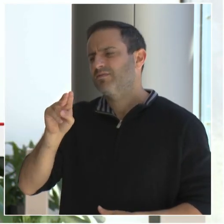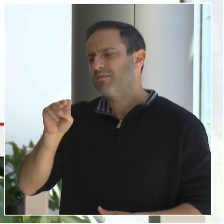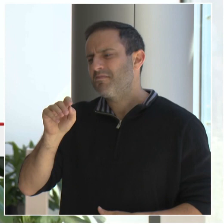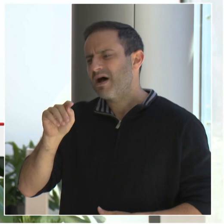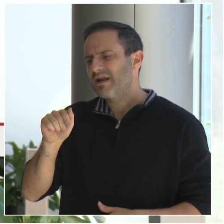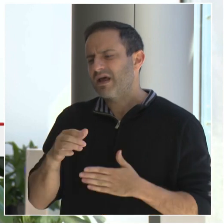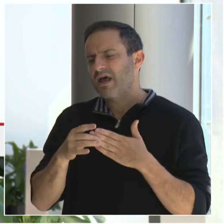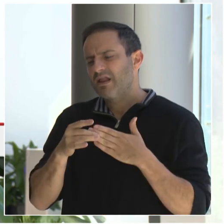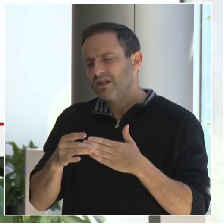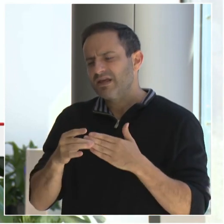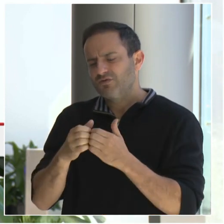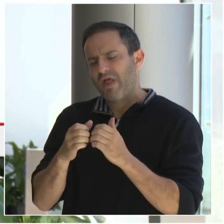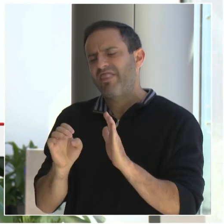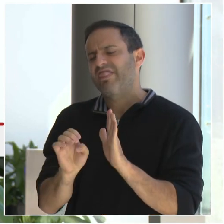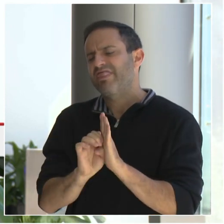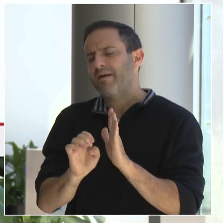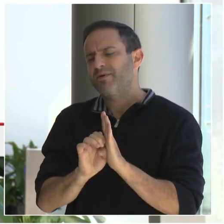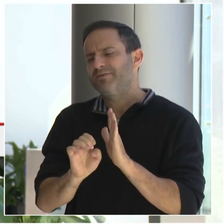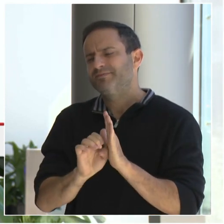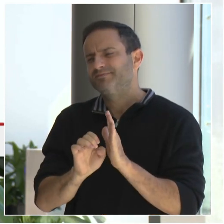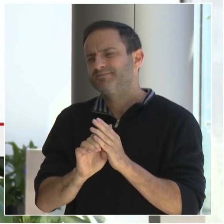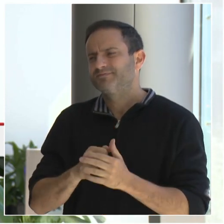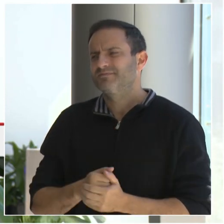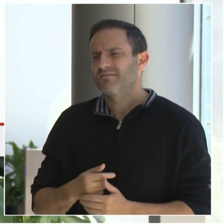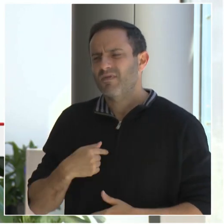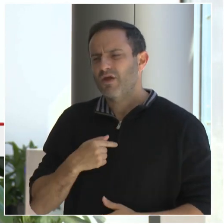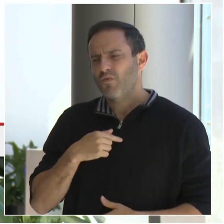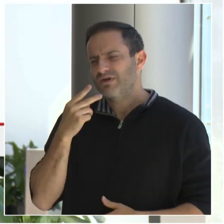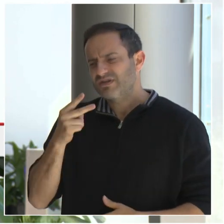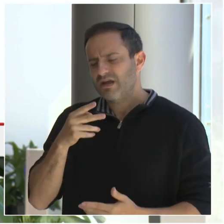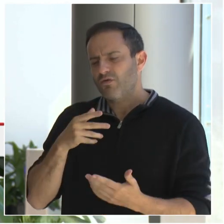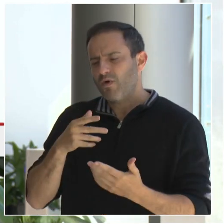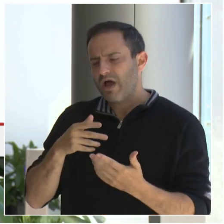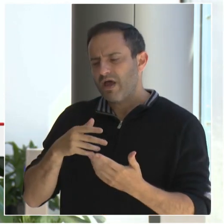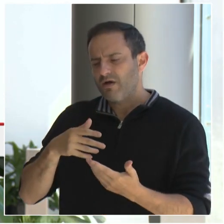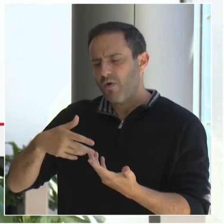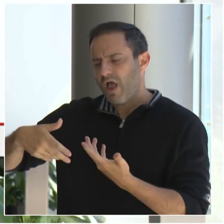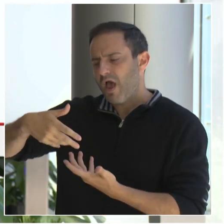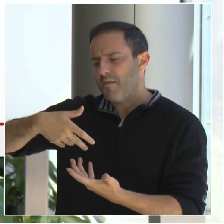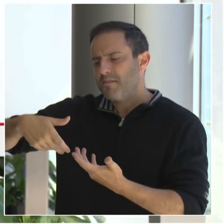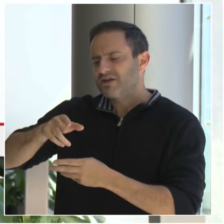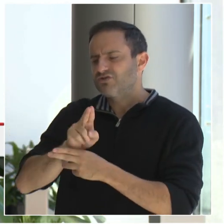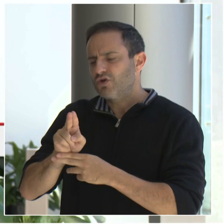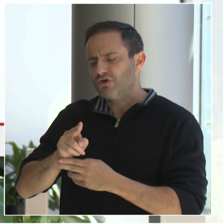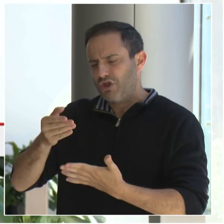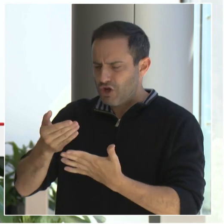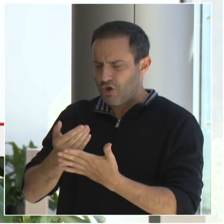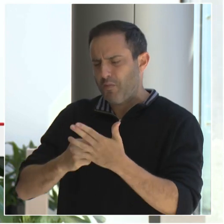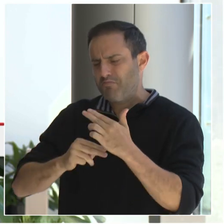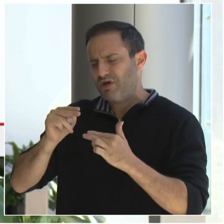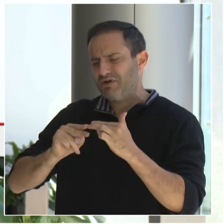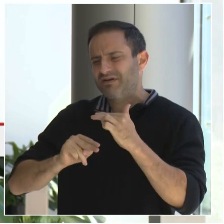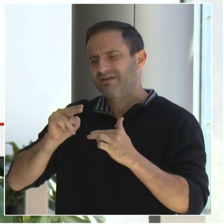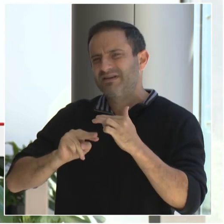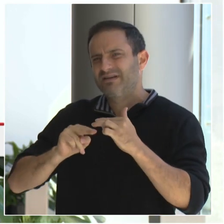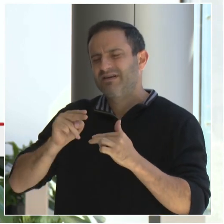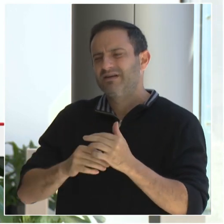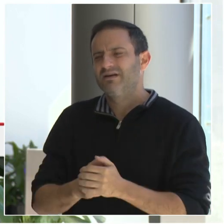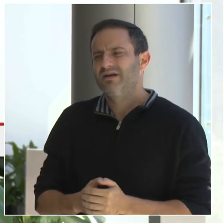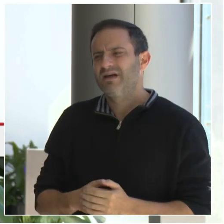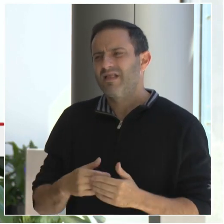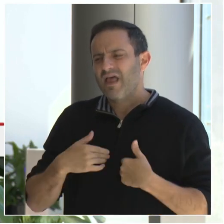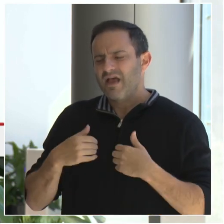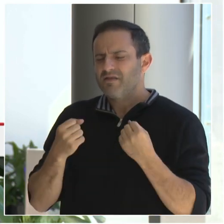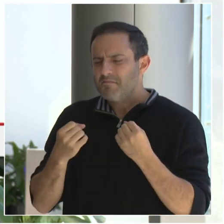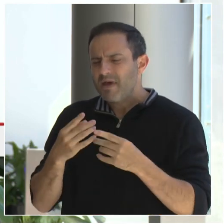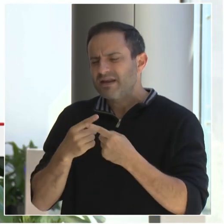is a space where we are seeing what that mixed-use future looks like, in a modernized, beautiful building that really has a hub of